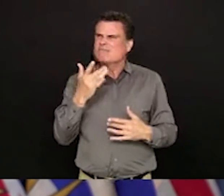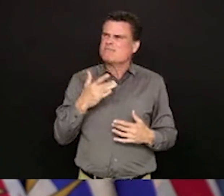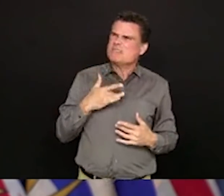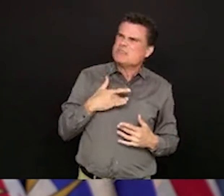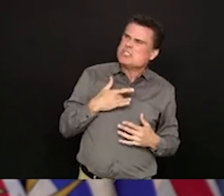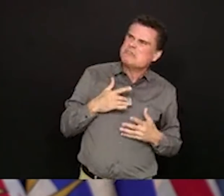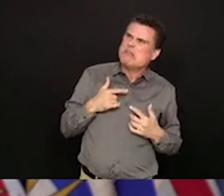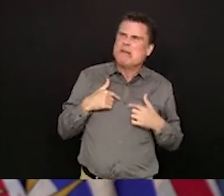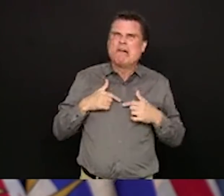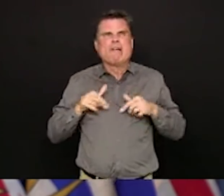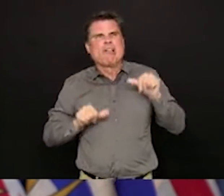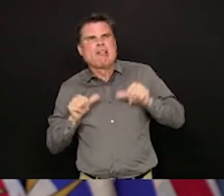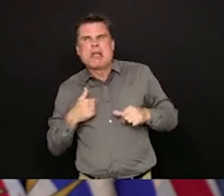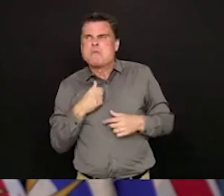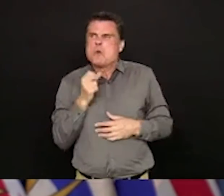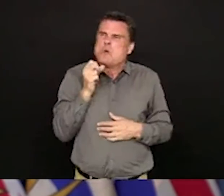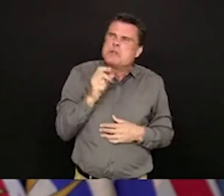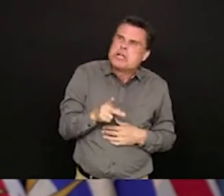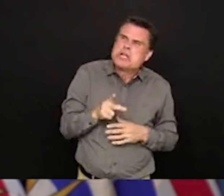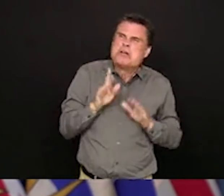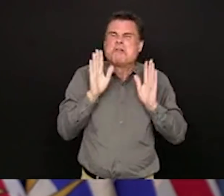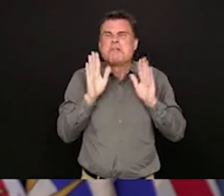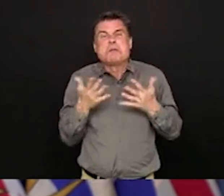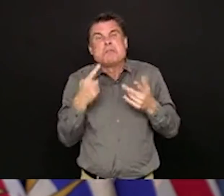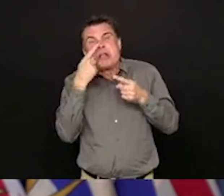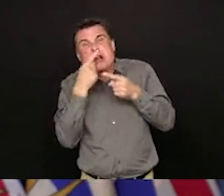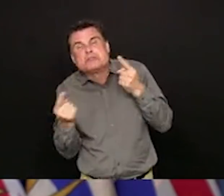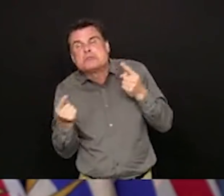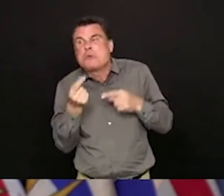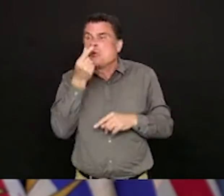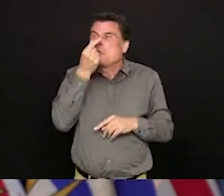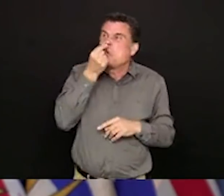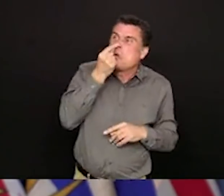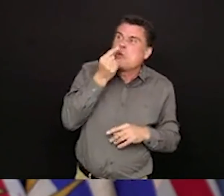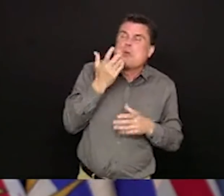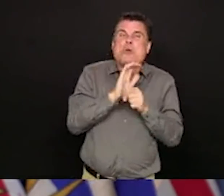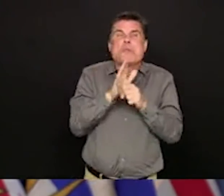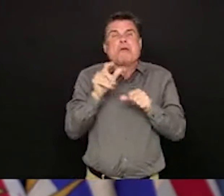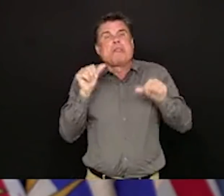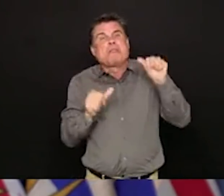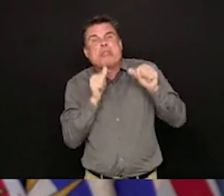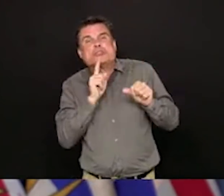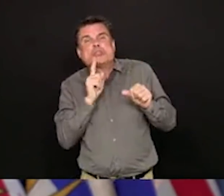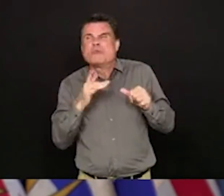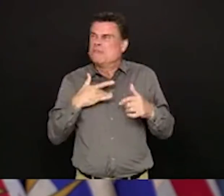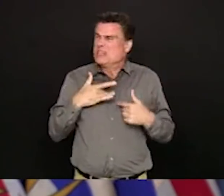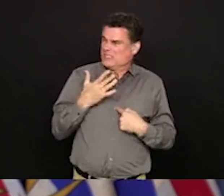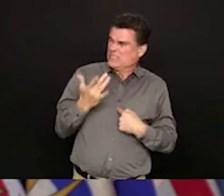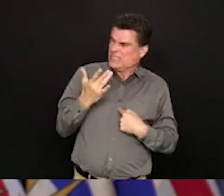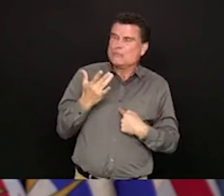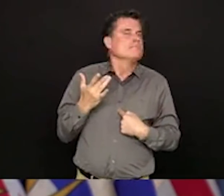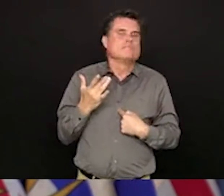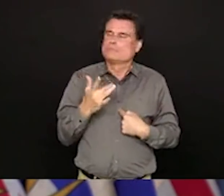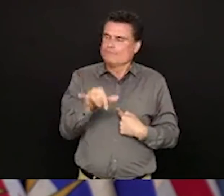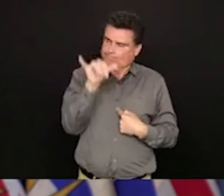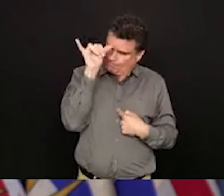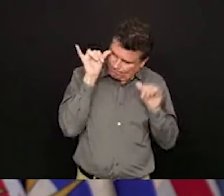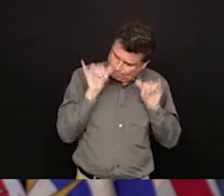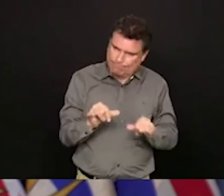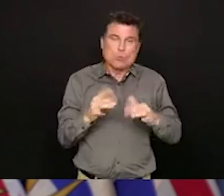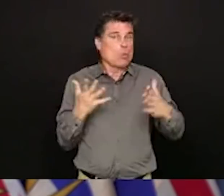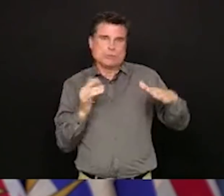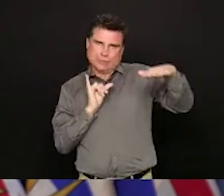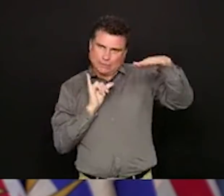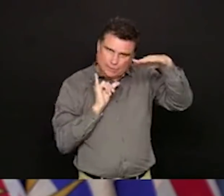and immediately contact us, and we can help you get tested if that's appropriate. We also expect that employers need